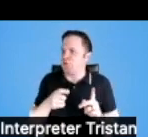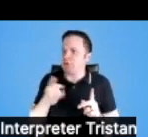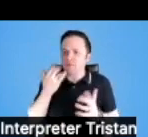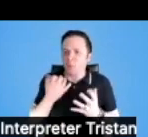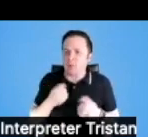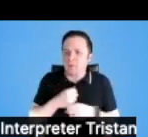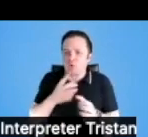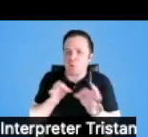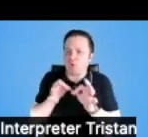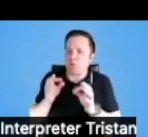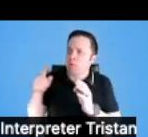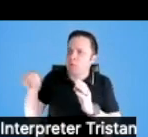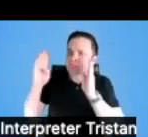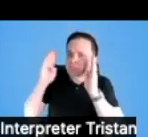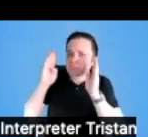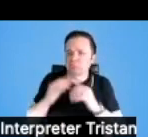important.